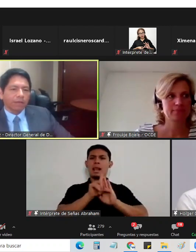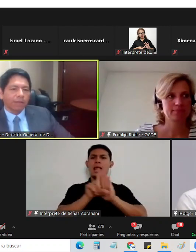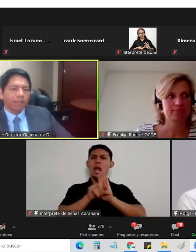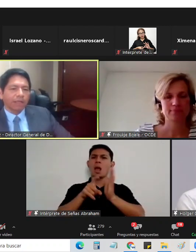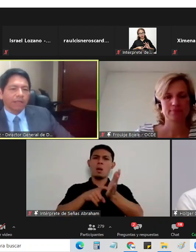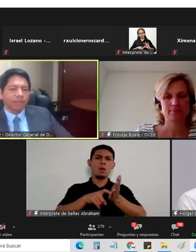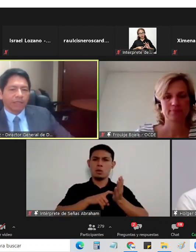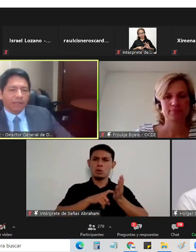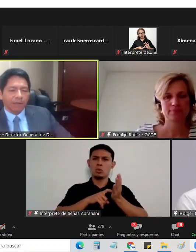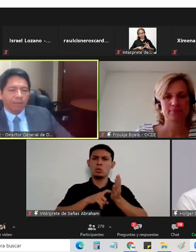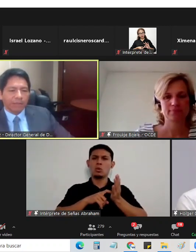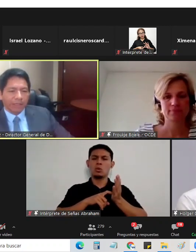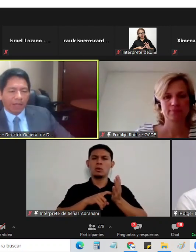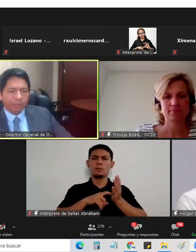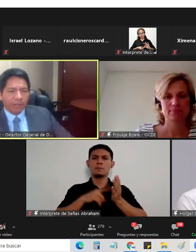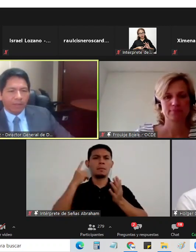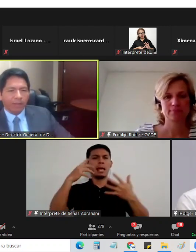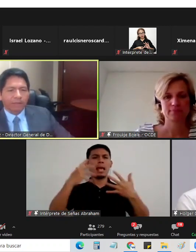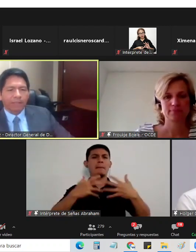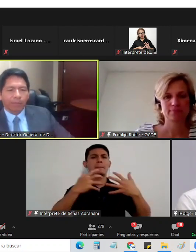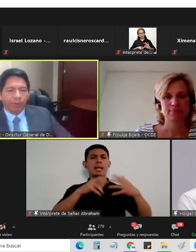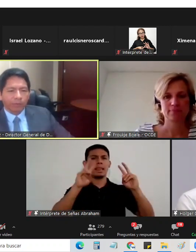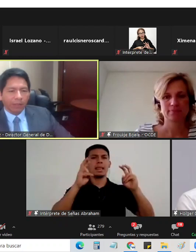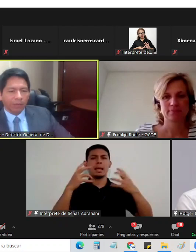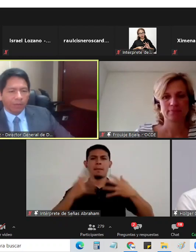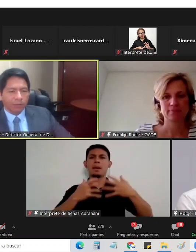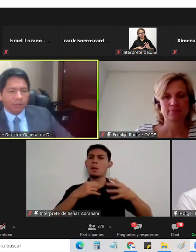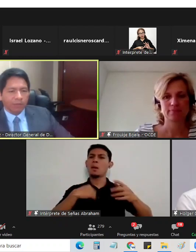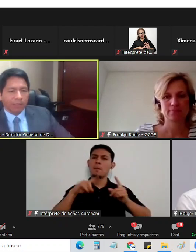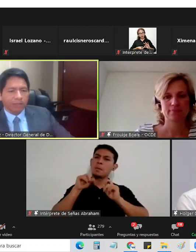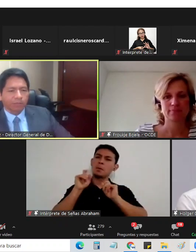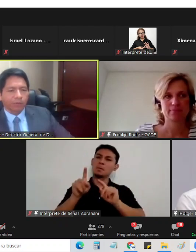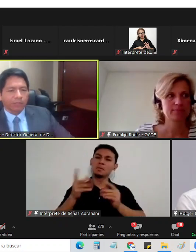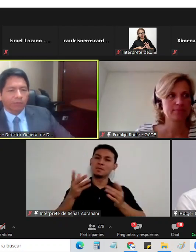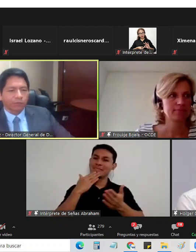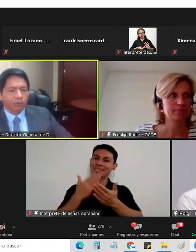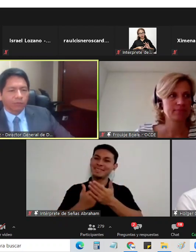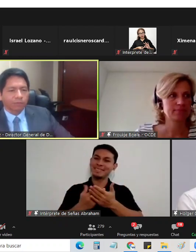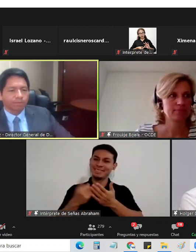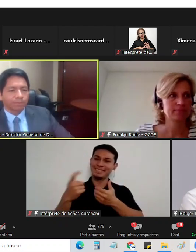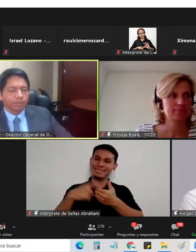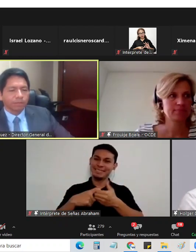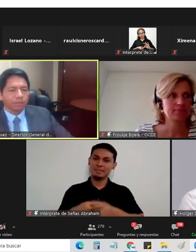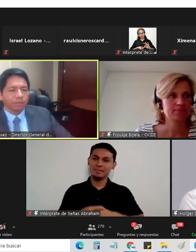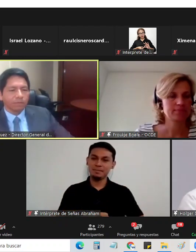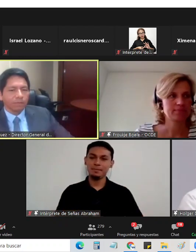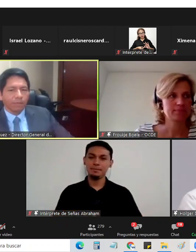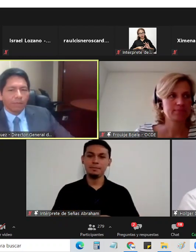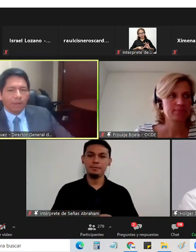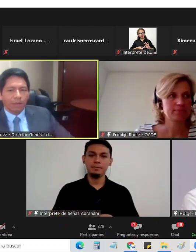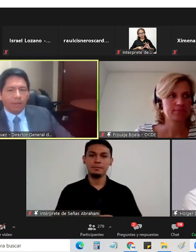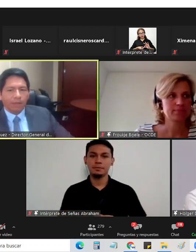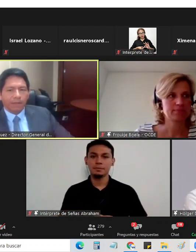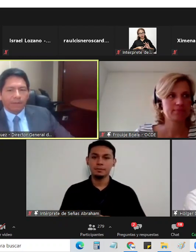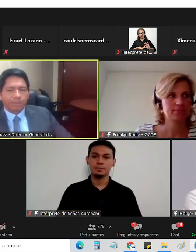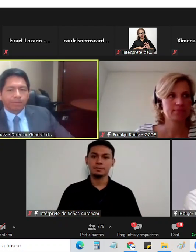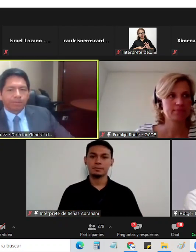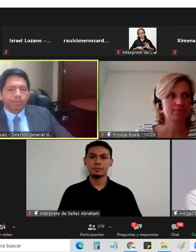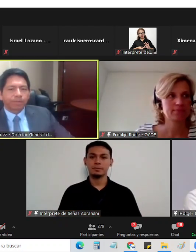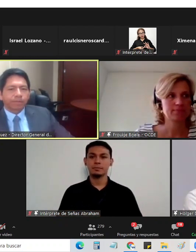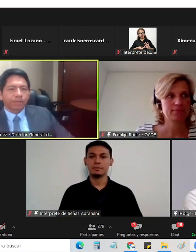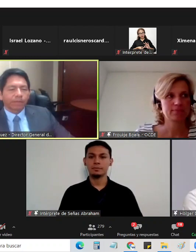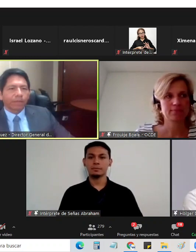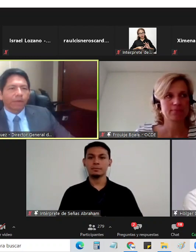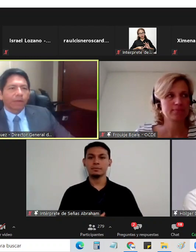implementing a mandatory law and due diligence for businesses that is a question ogre thank you very much for being here with us today